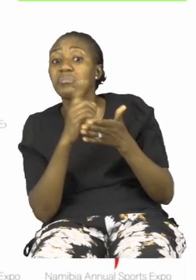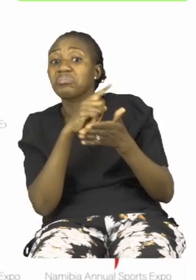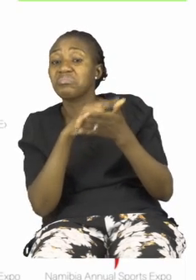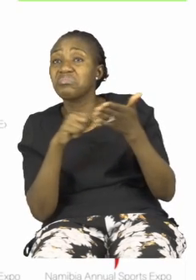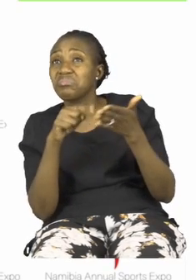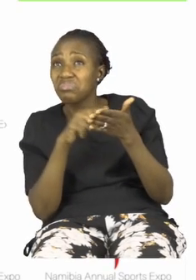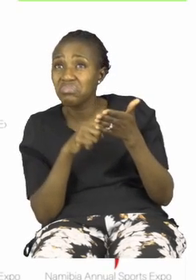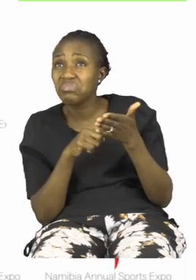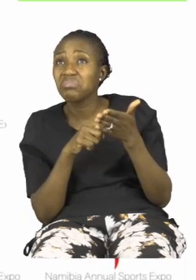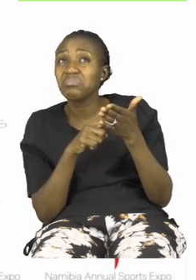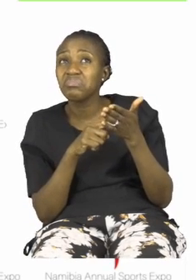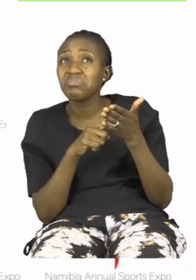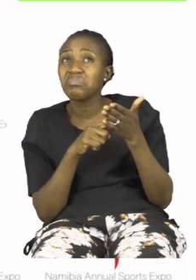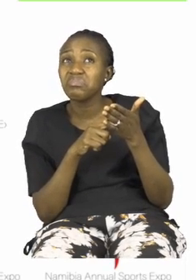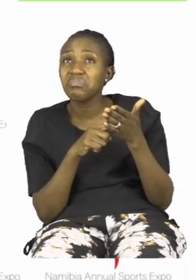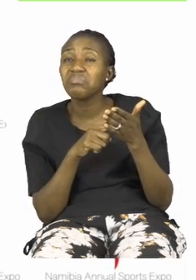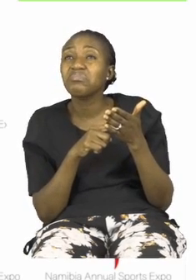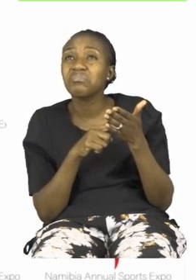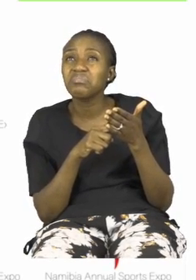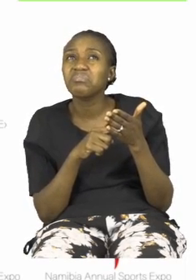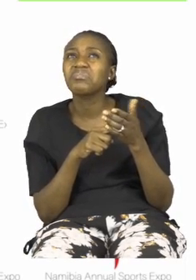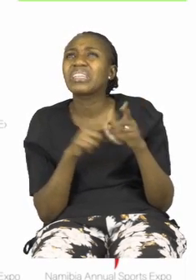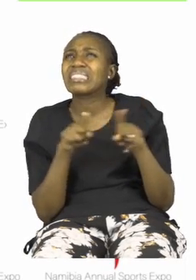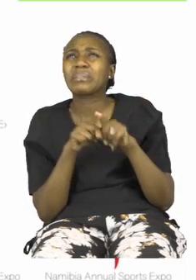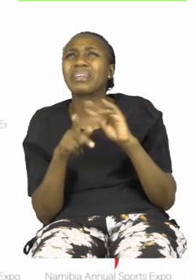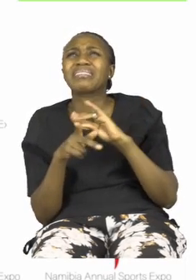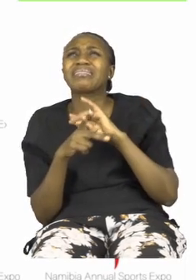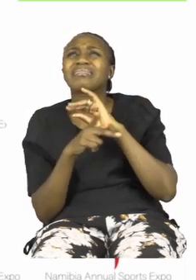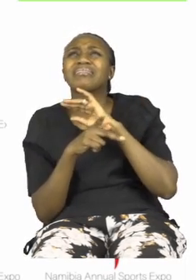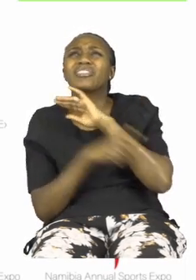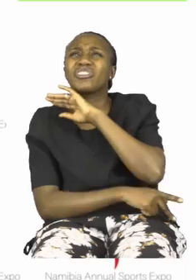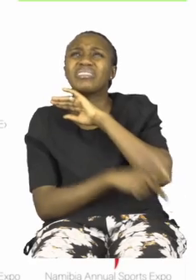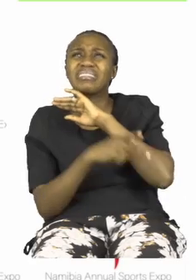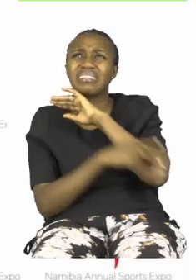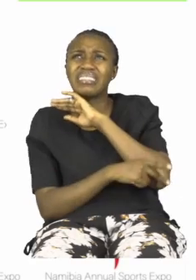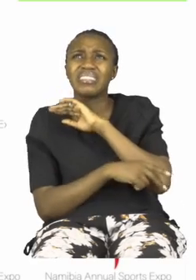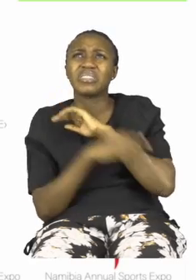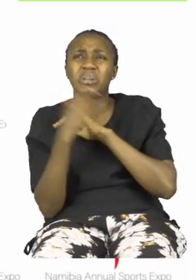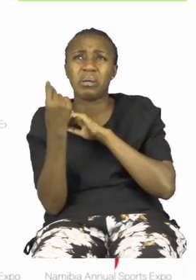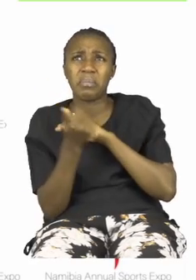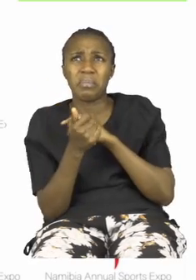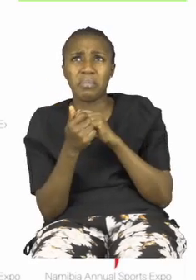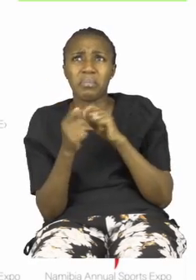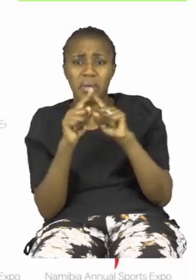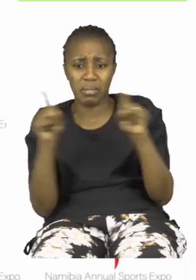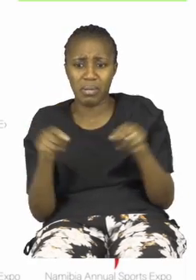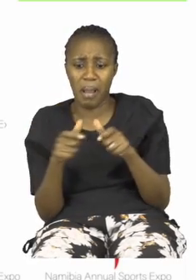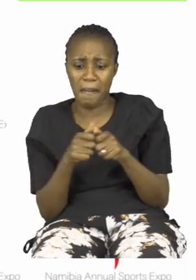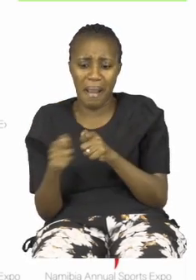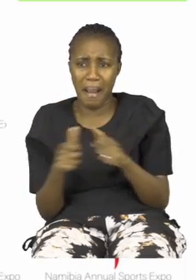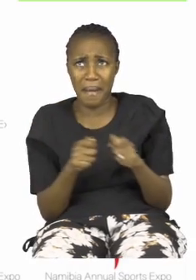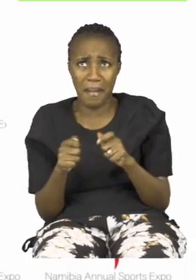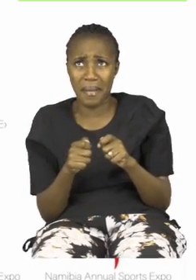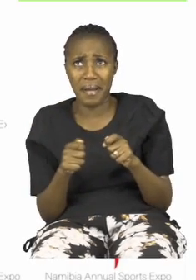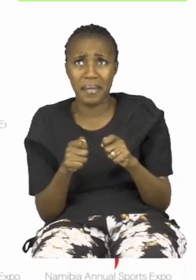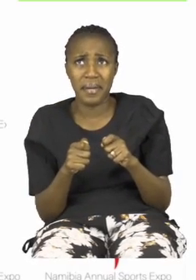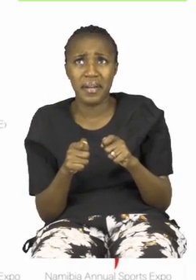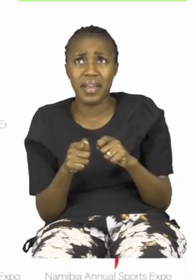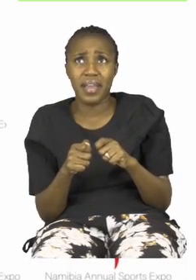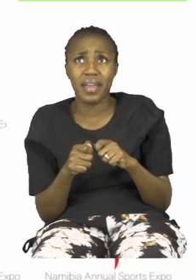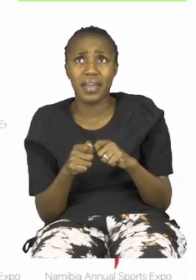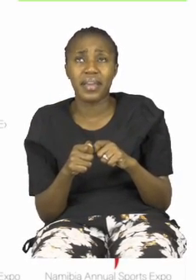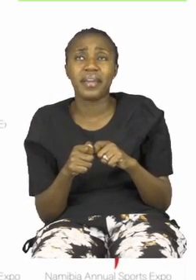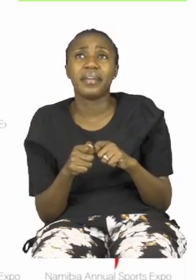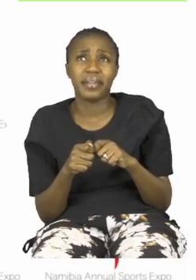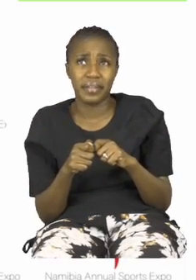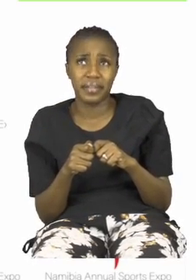there's also what we call mechanical doping. So if you buy a very expensive keyboard and it remembers the combinations and you don't have to do it, if